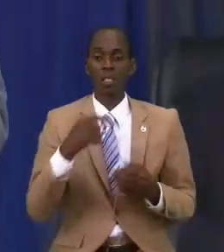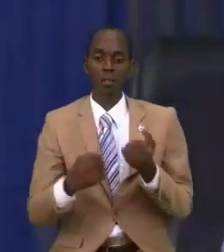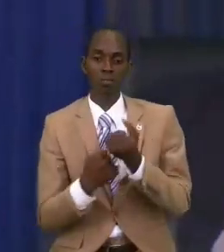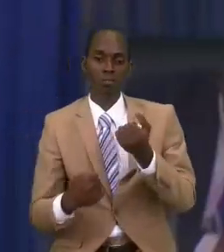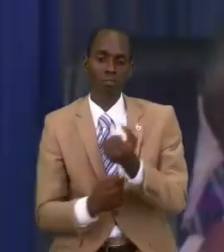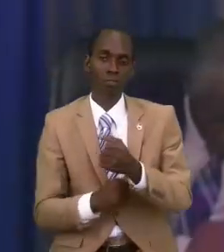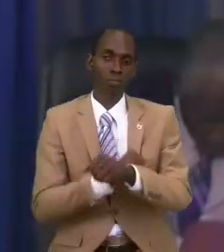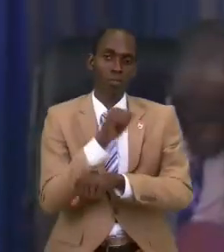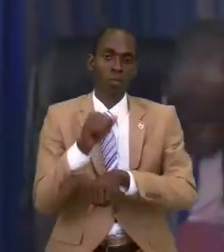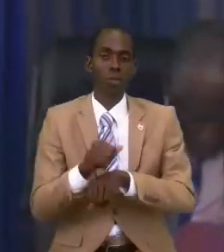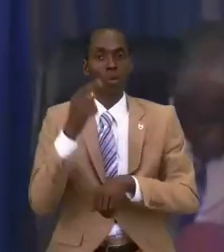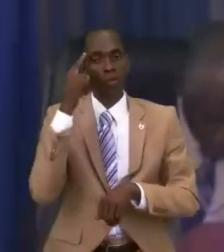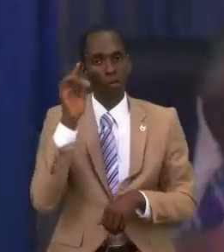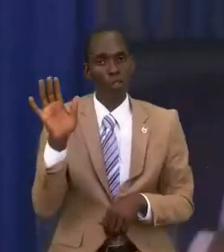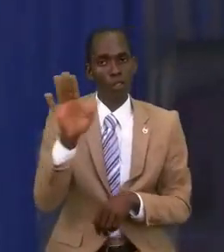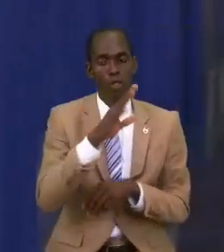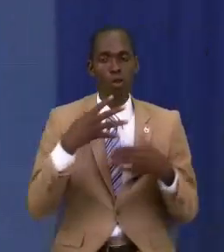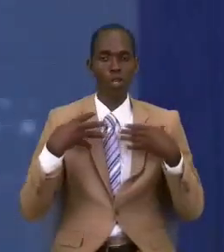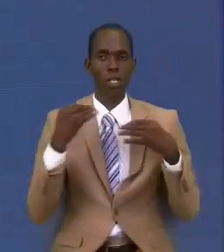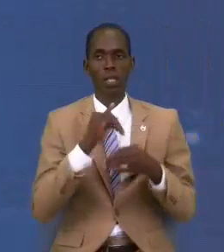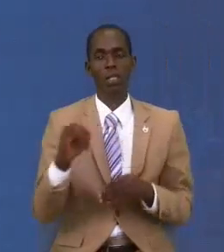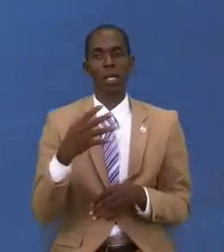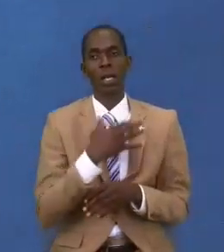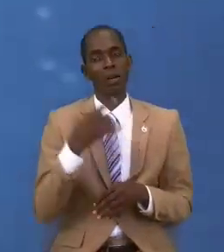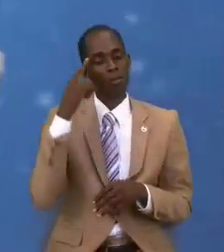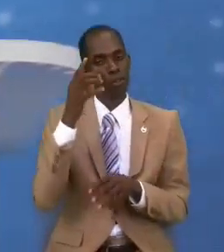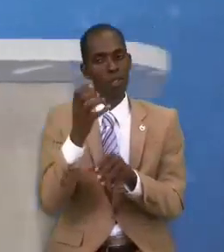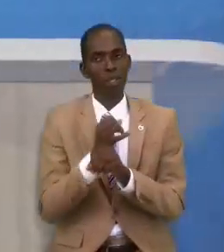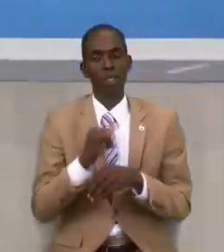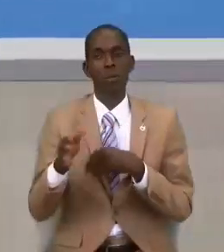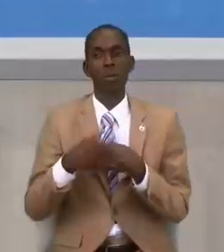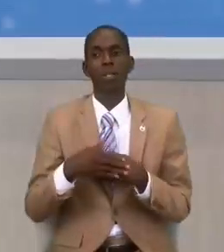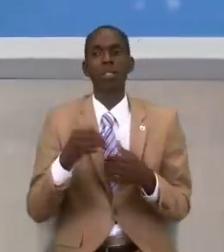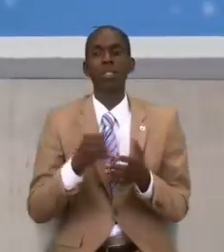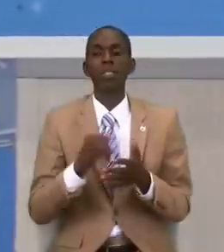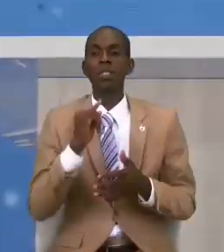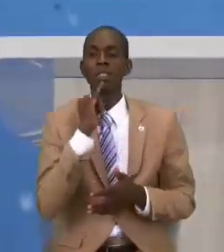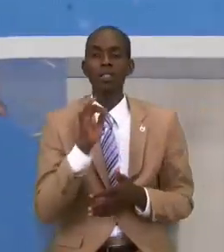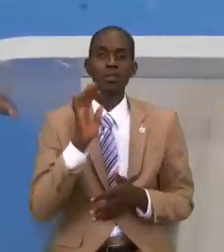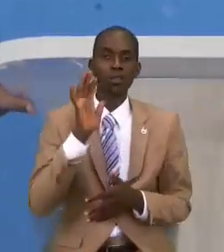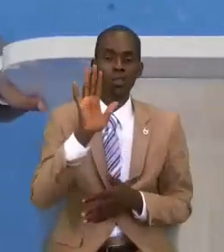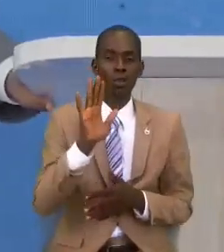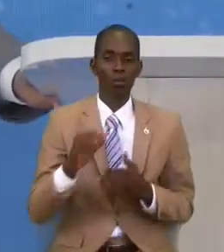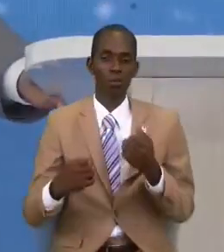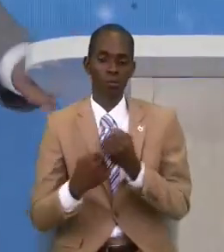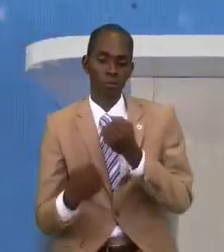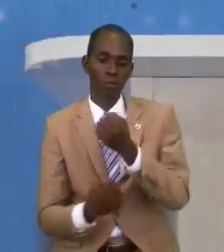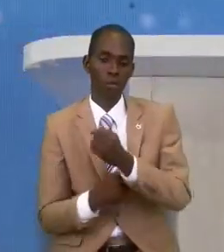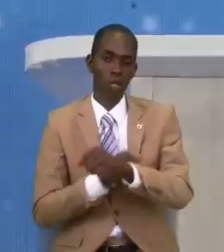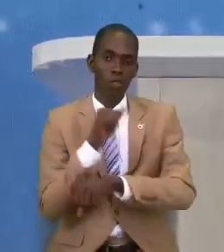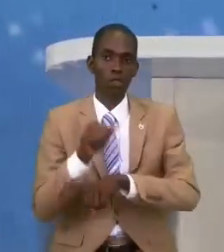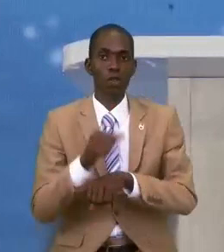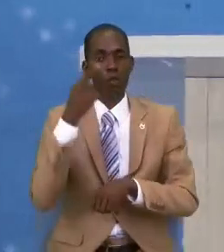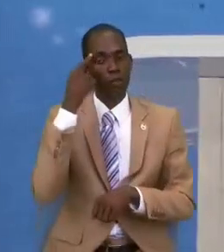is the cornerstone for your sanctification and holiness. The